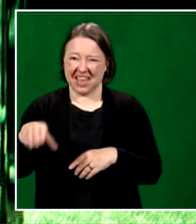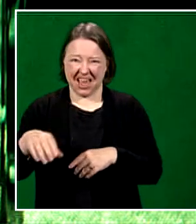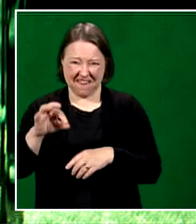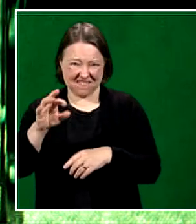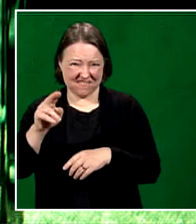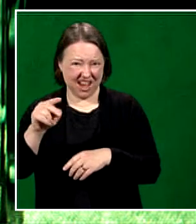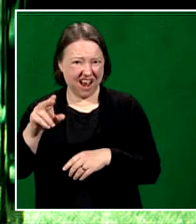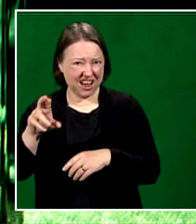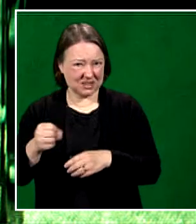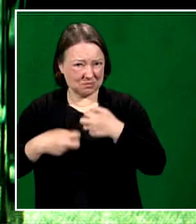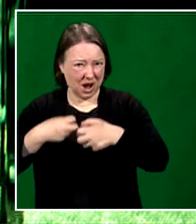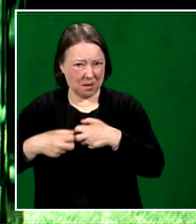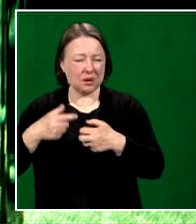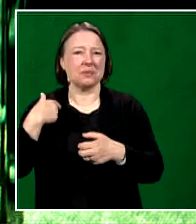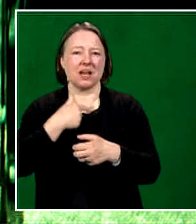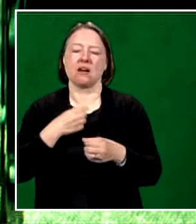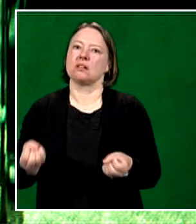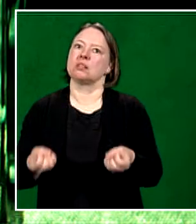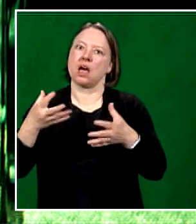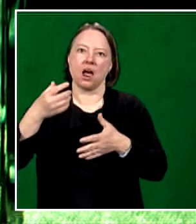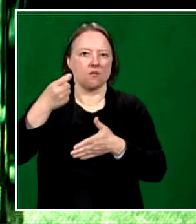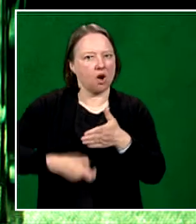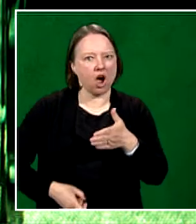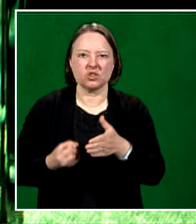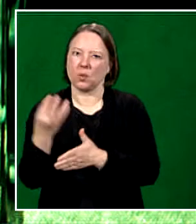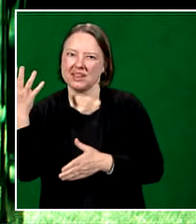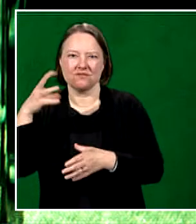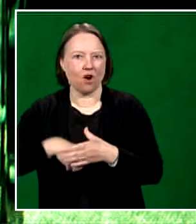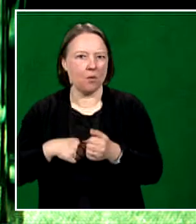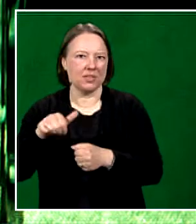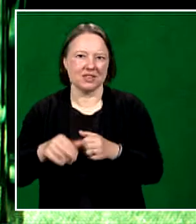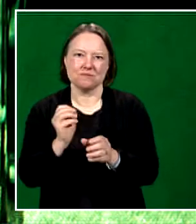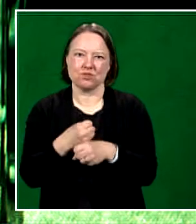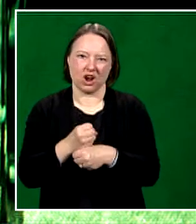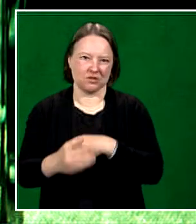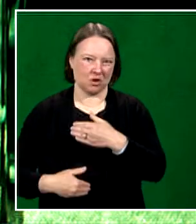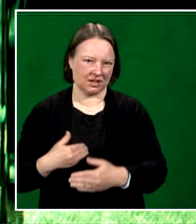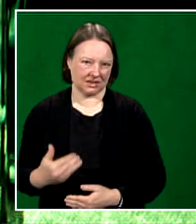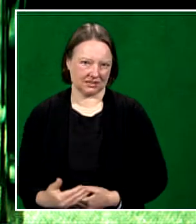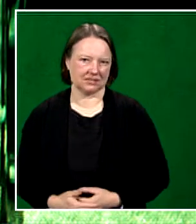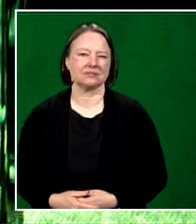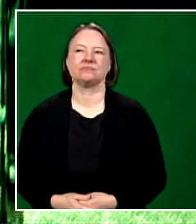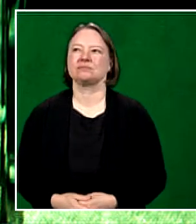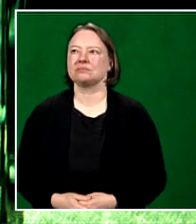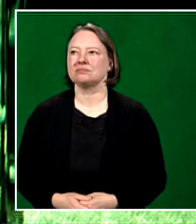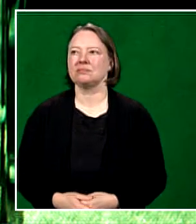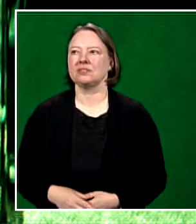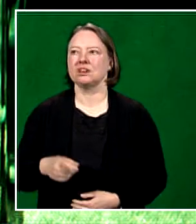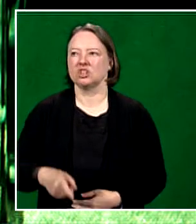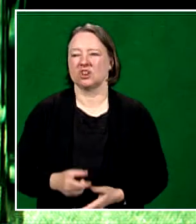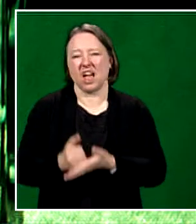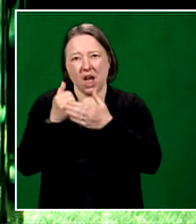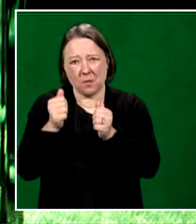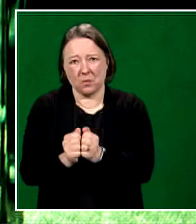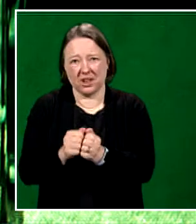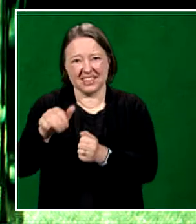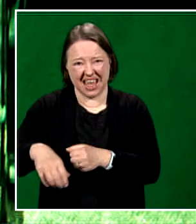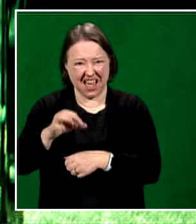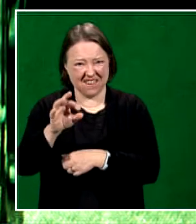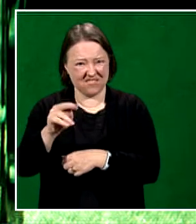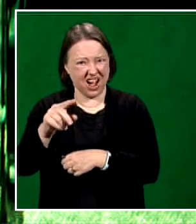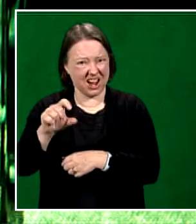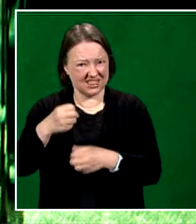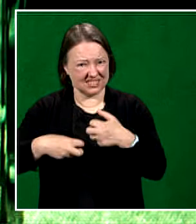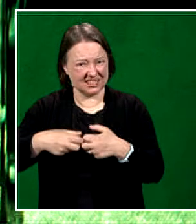green seed problems, there are excessive input costs and waste involved in this production process. To deal with sclerotinia, farmers spend